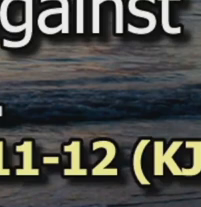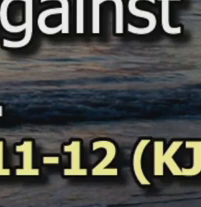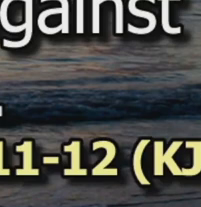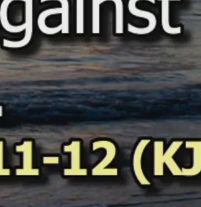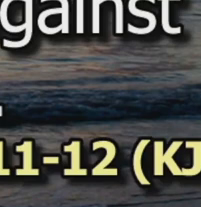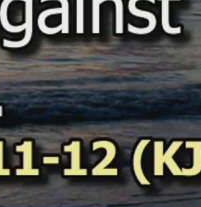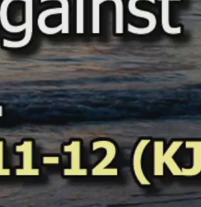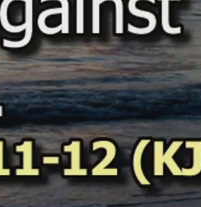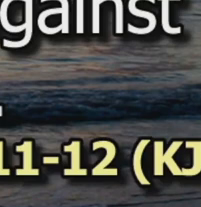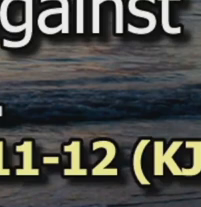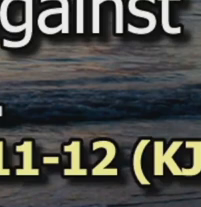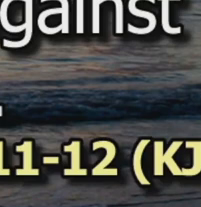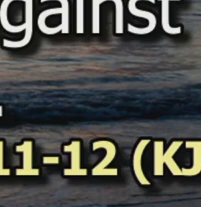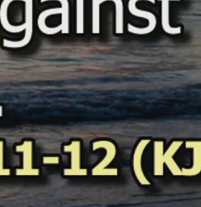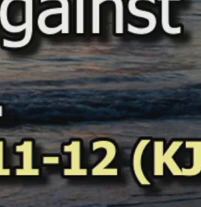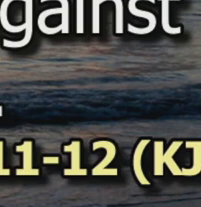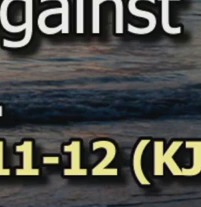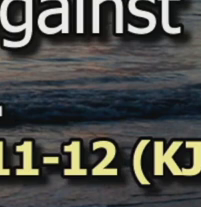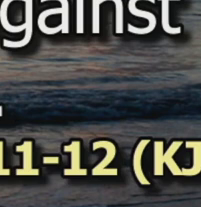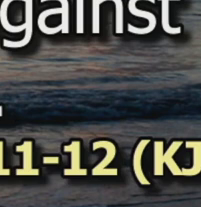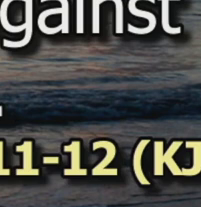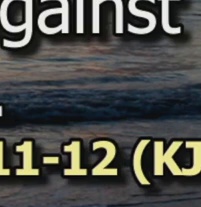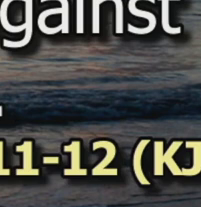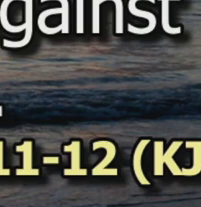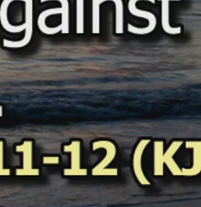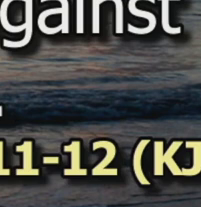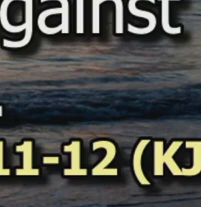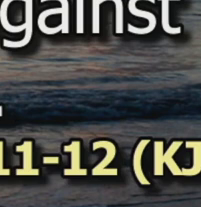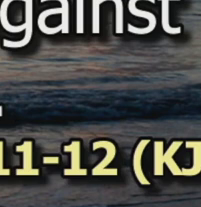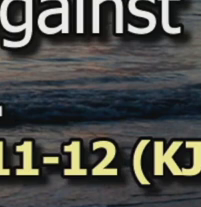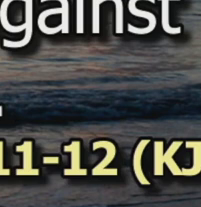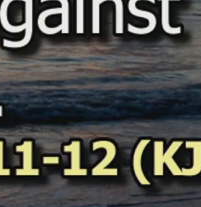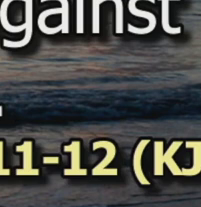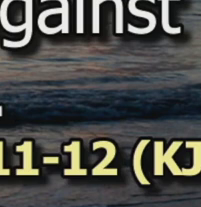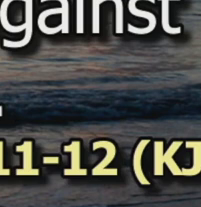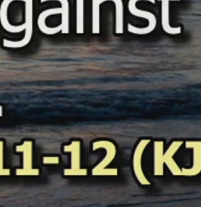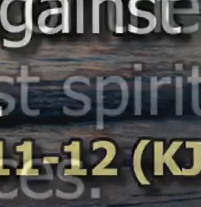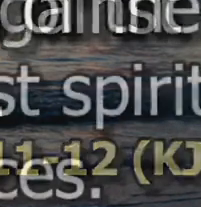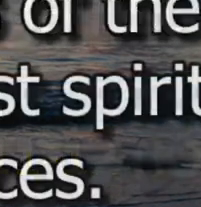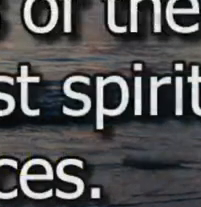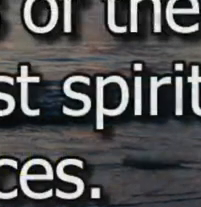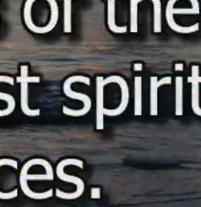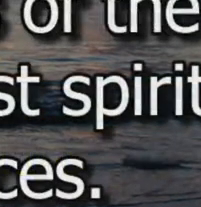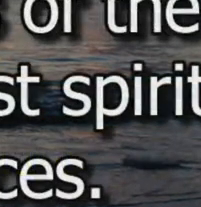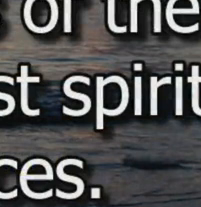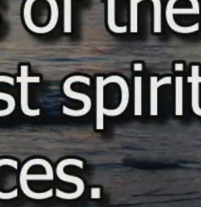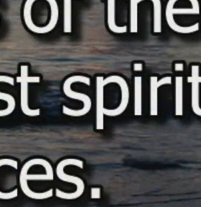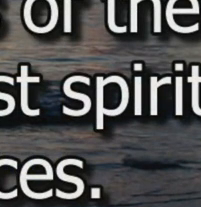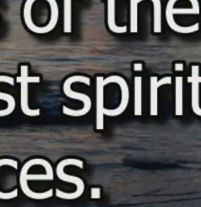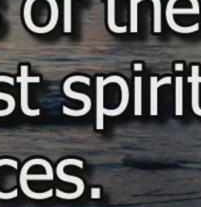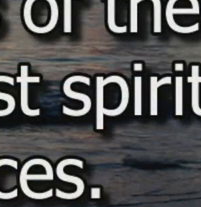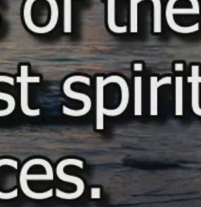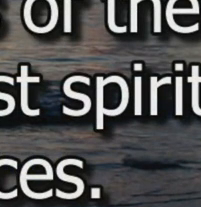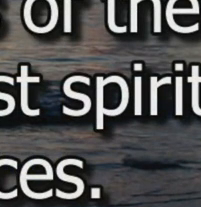Put on the whole armor of God that you may be able to stand against the wiles of the devil. 12. For